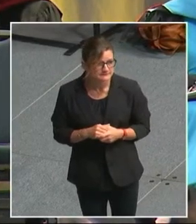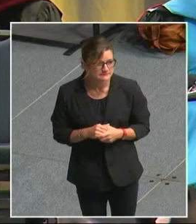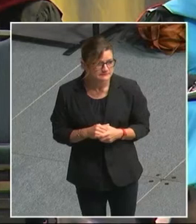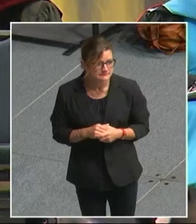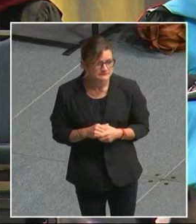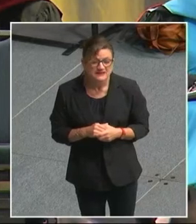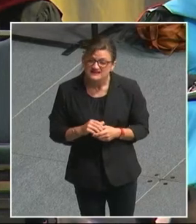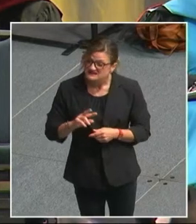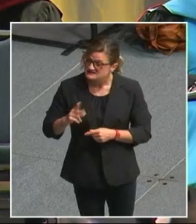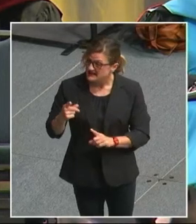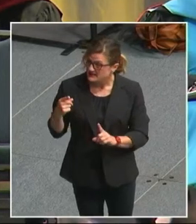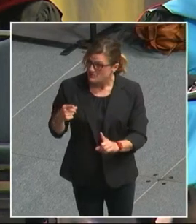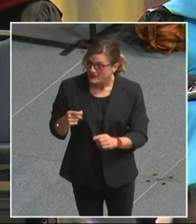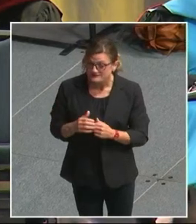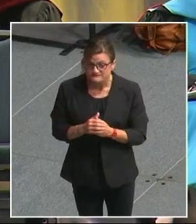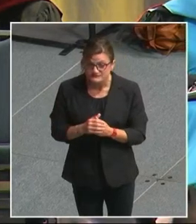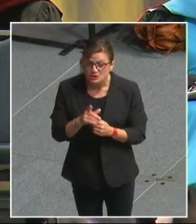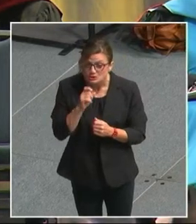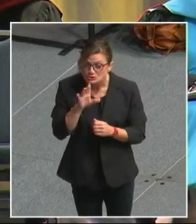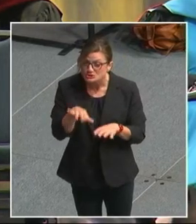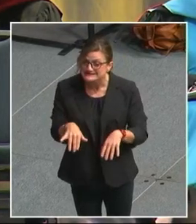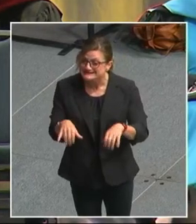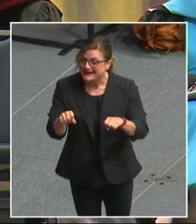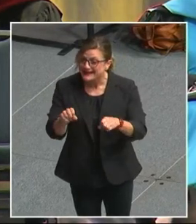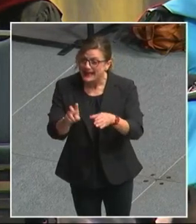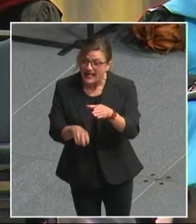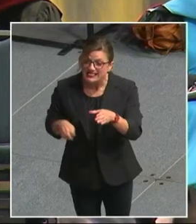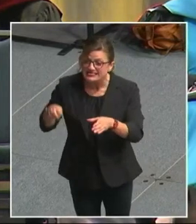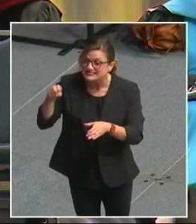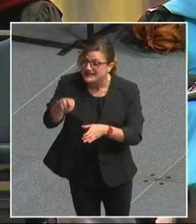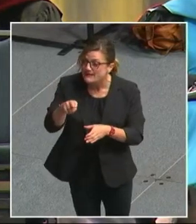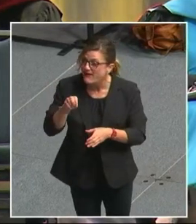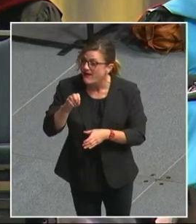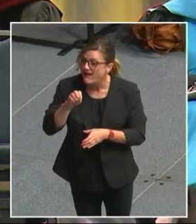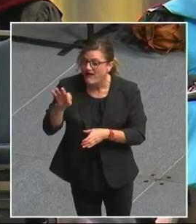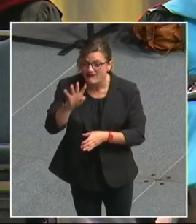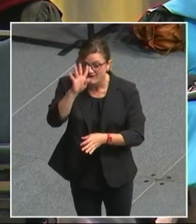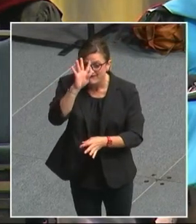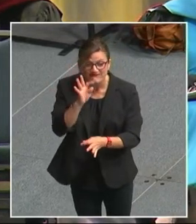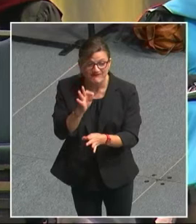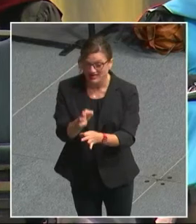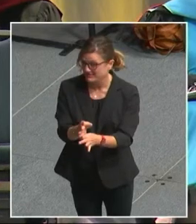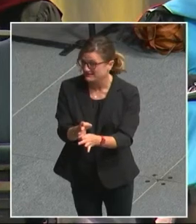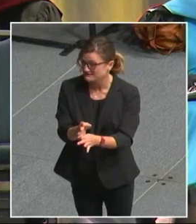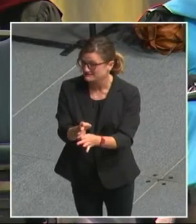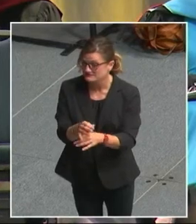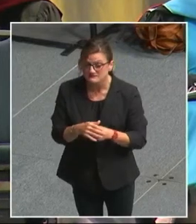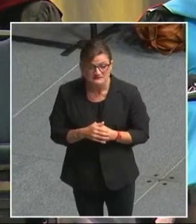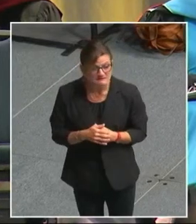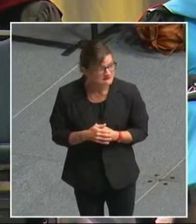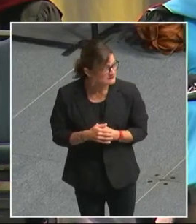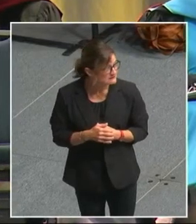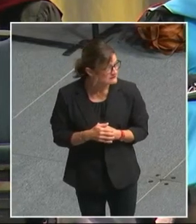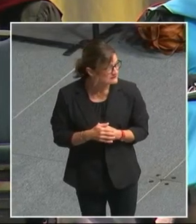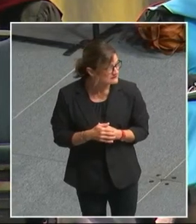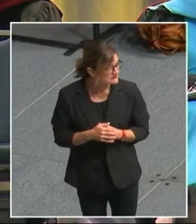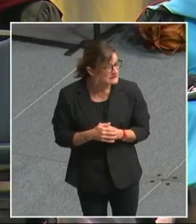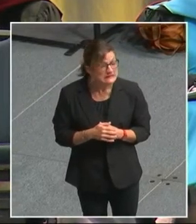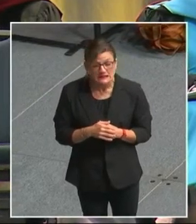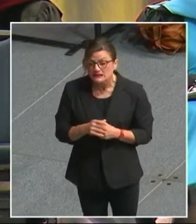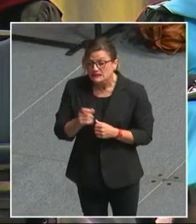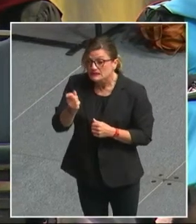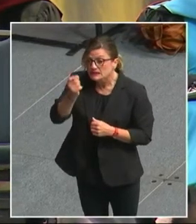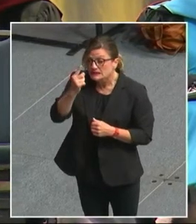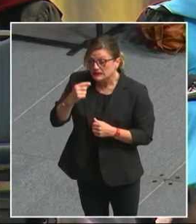take the leap of faith. As an immigrant myself, I recognize I have been incredibly